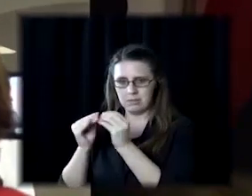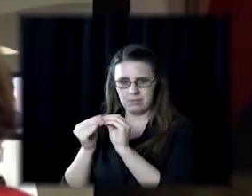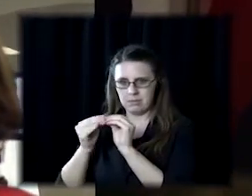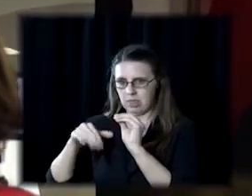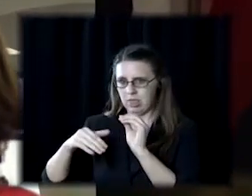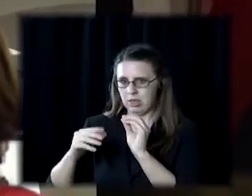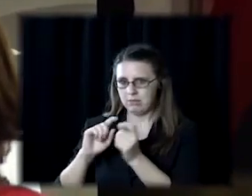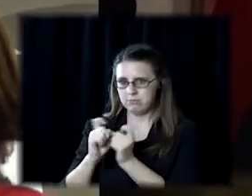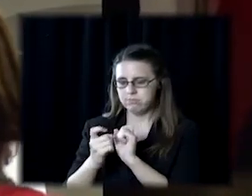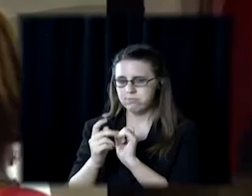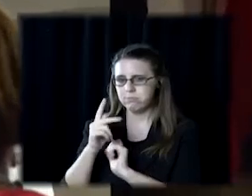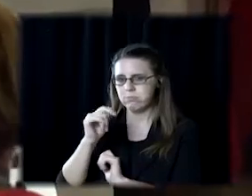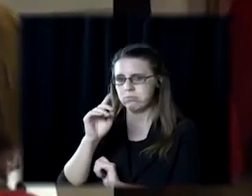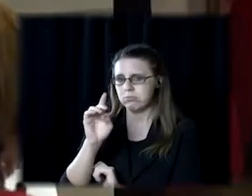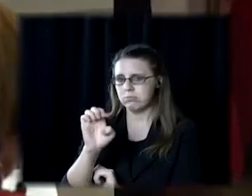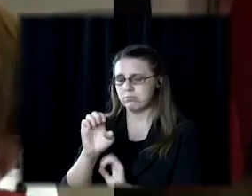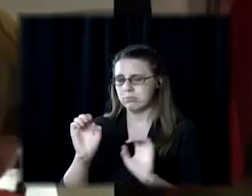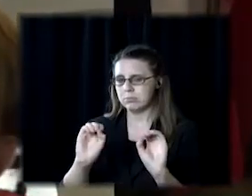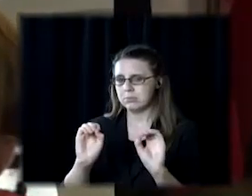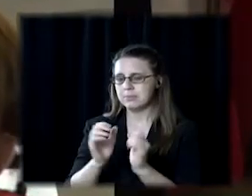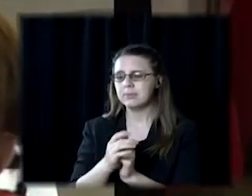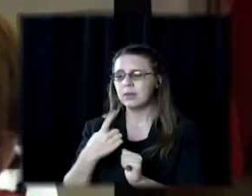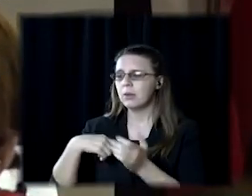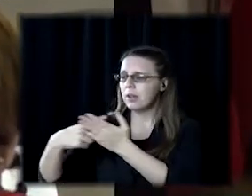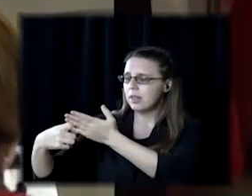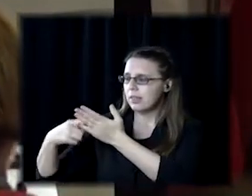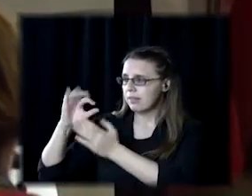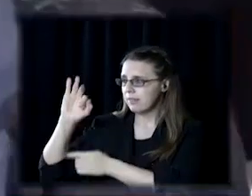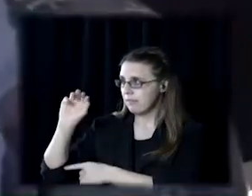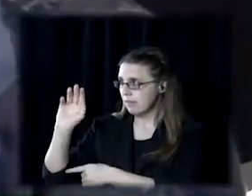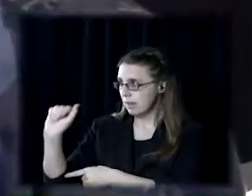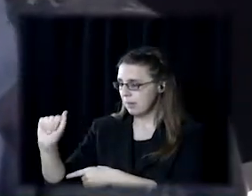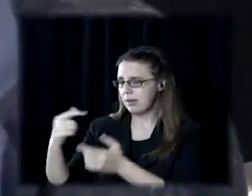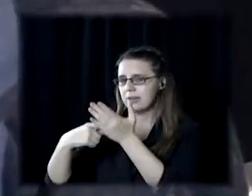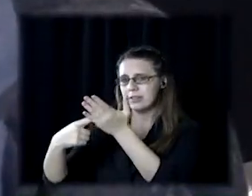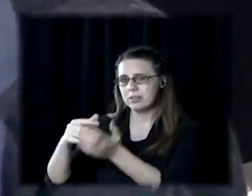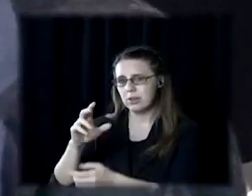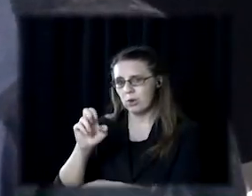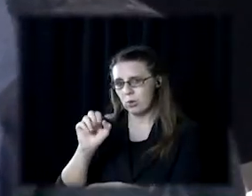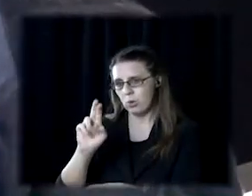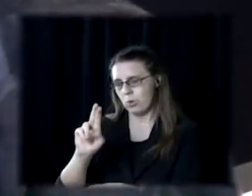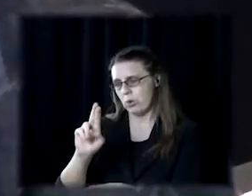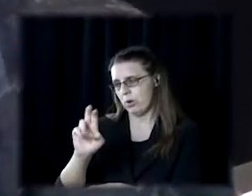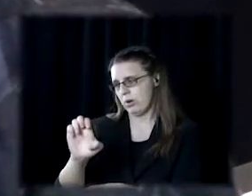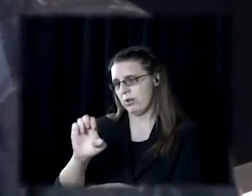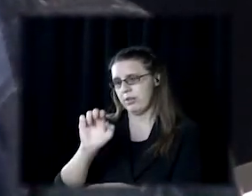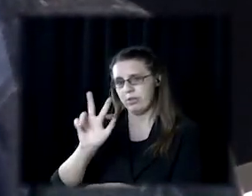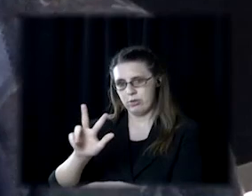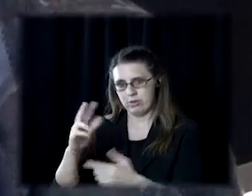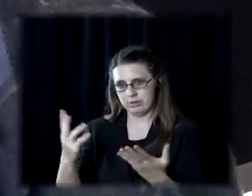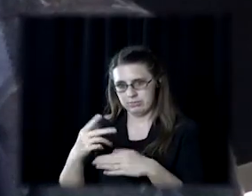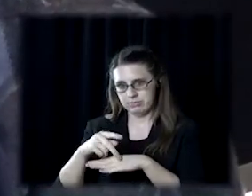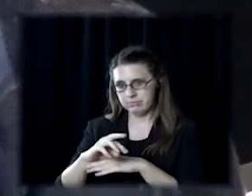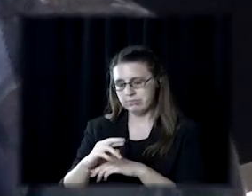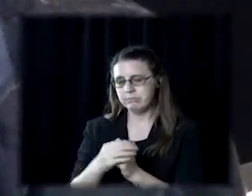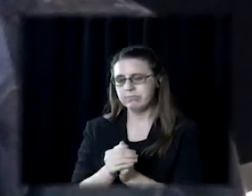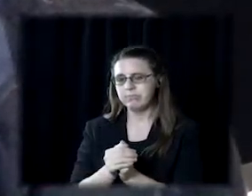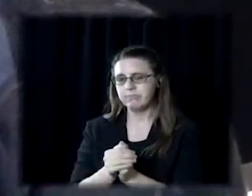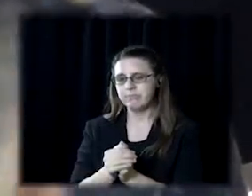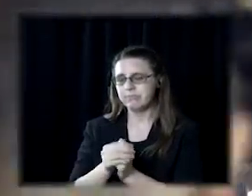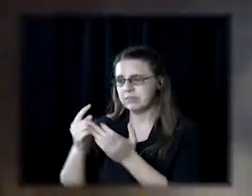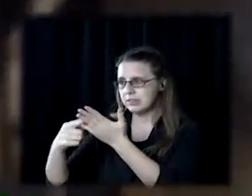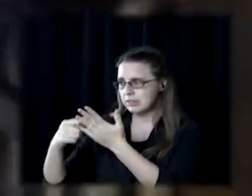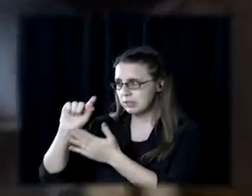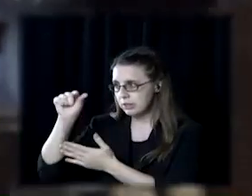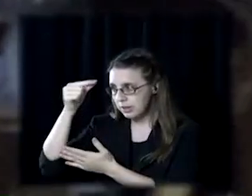had discussions with FEMA, discussions with Core 3 here, discussions with the government. There was no change to FEMA's